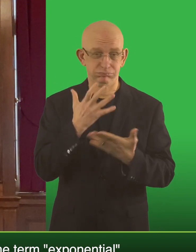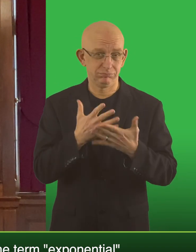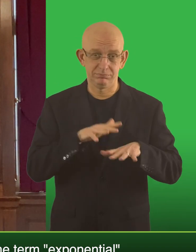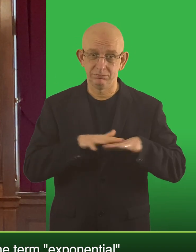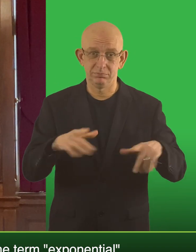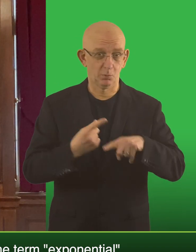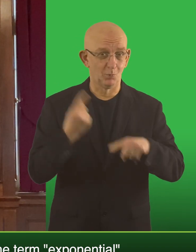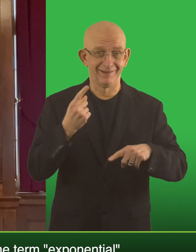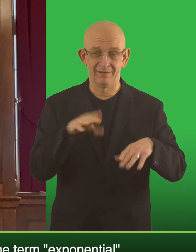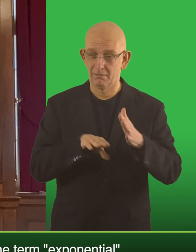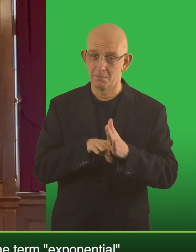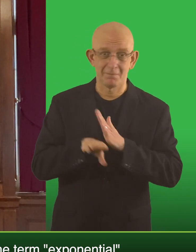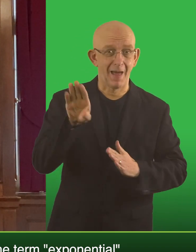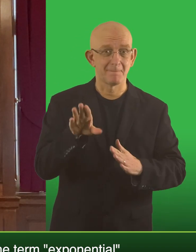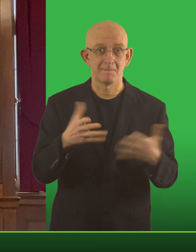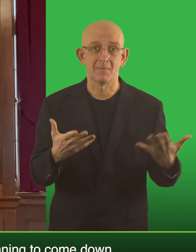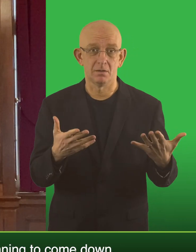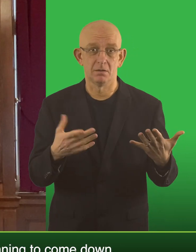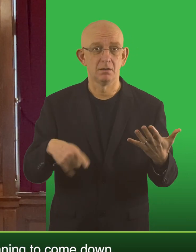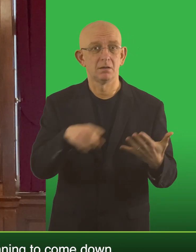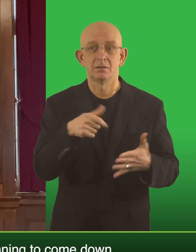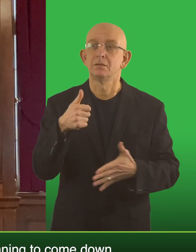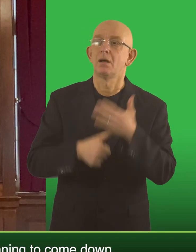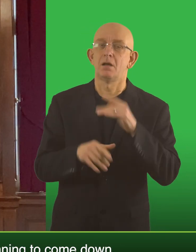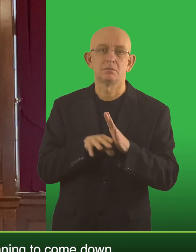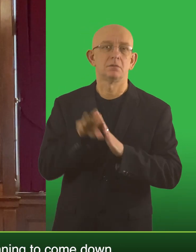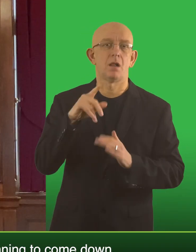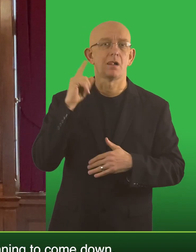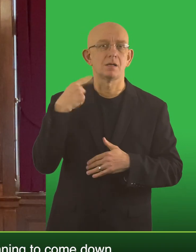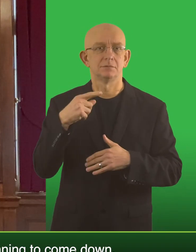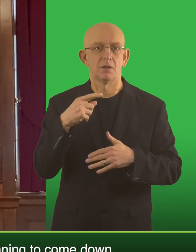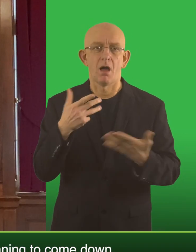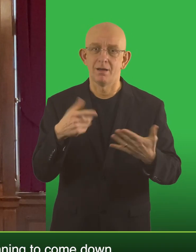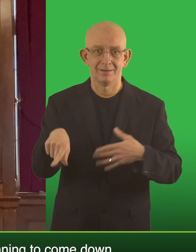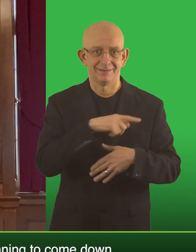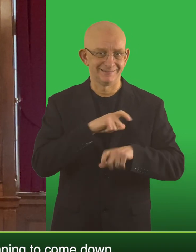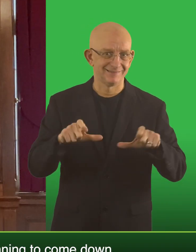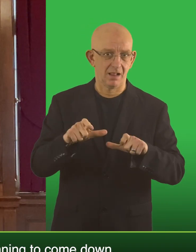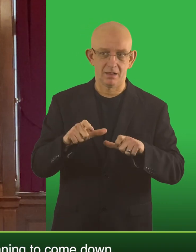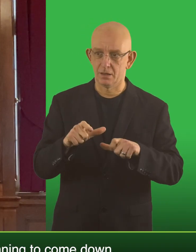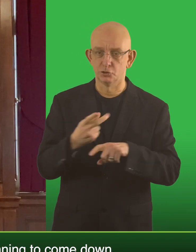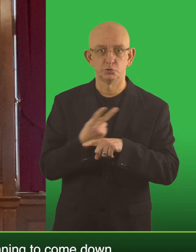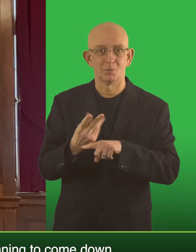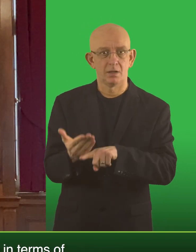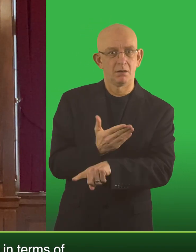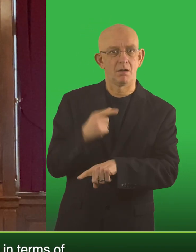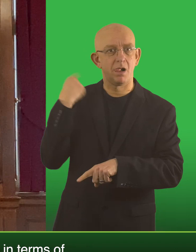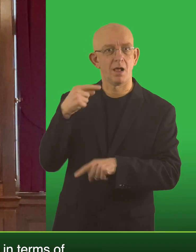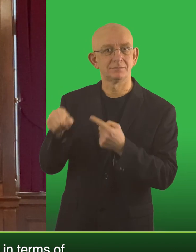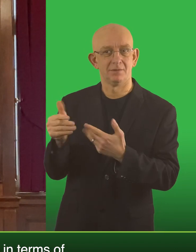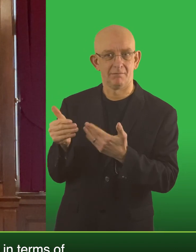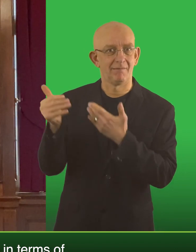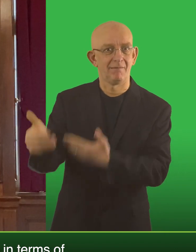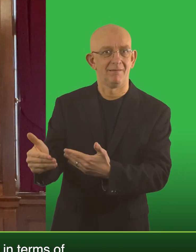up really quick. Probably has peaked in London, beginning to come down. We're at least 2 weeks behind London, and then of